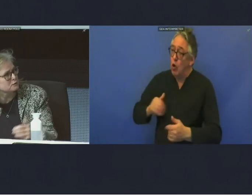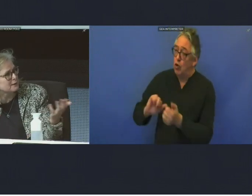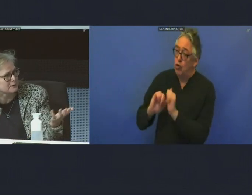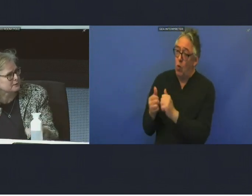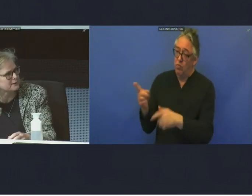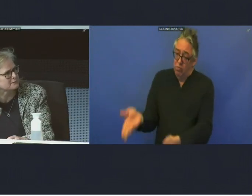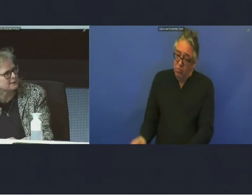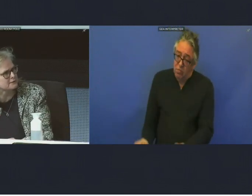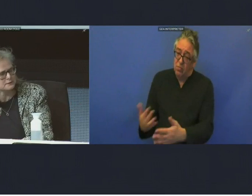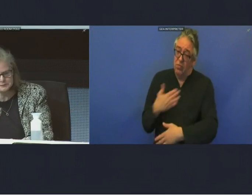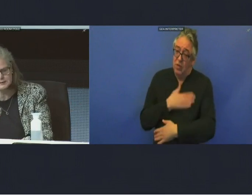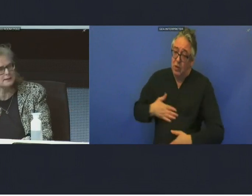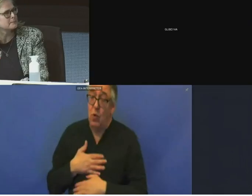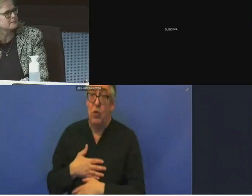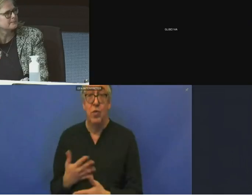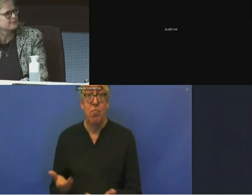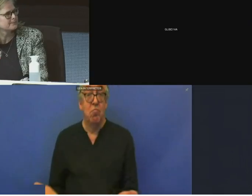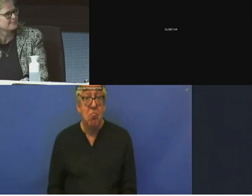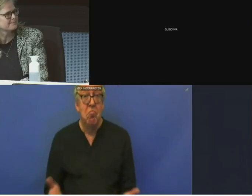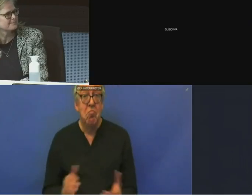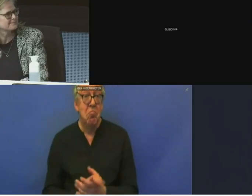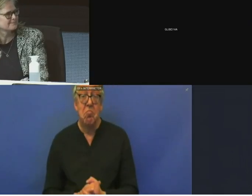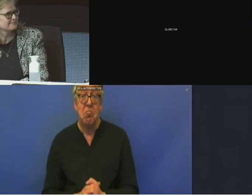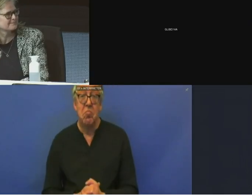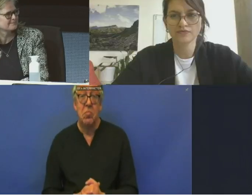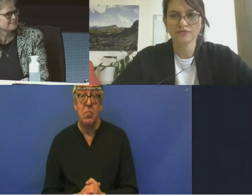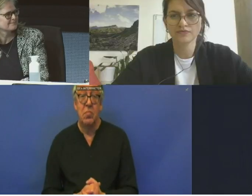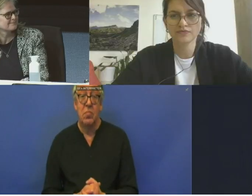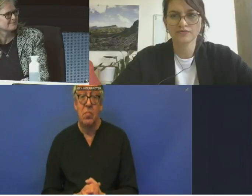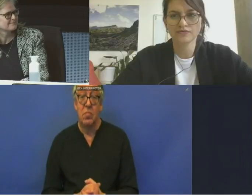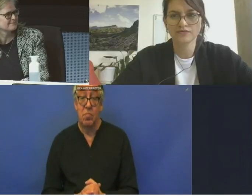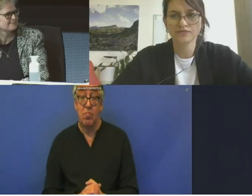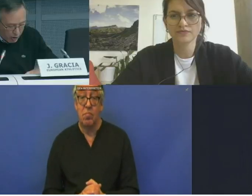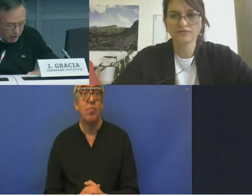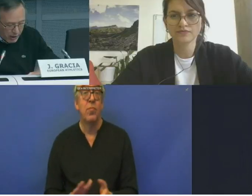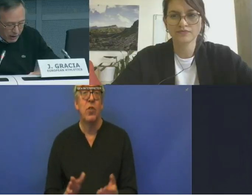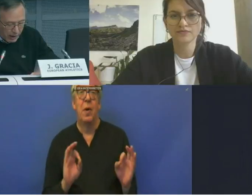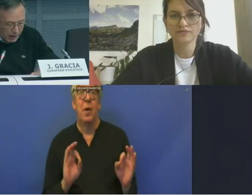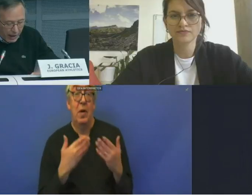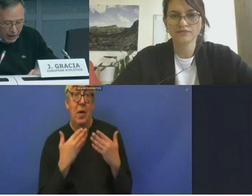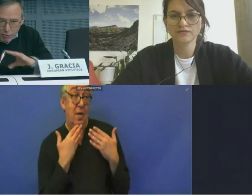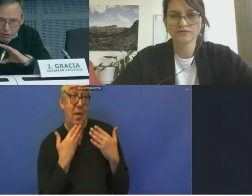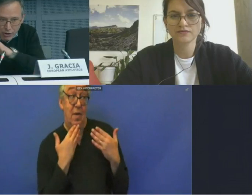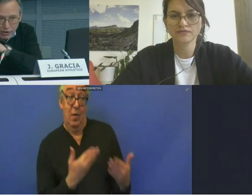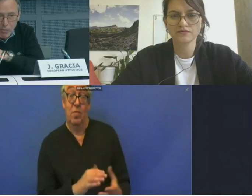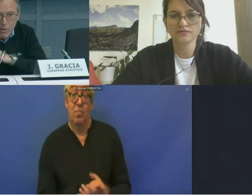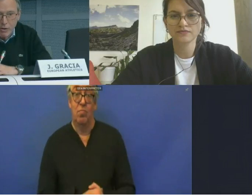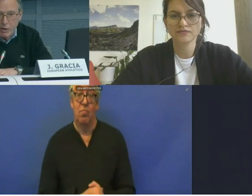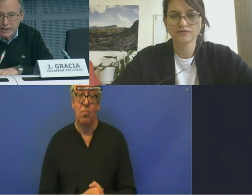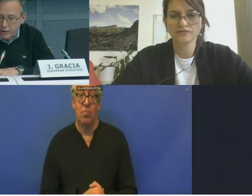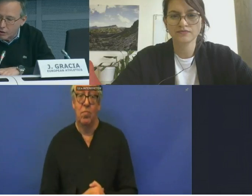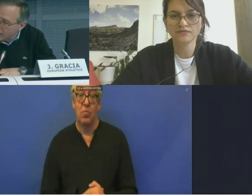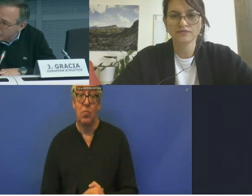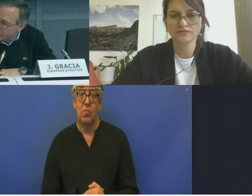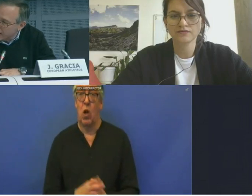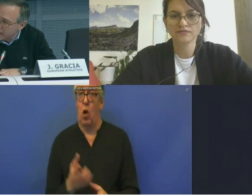other federations are offering them? Thank you, Fleur. I will complement what Gloria